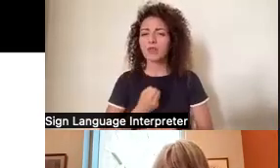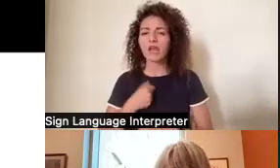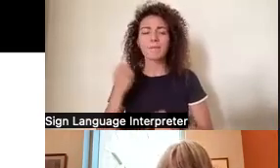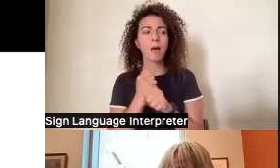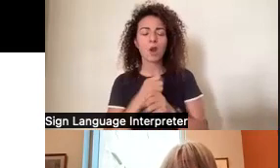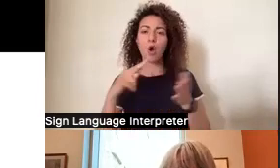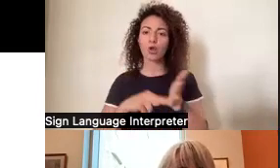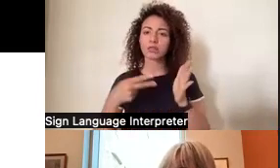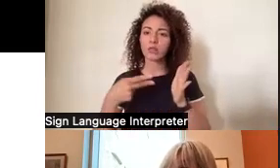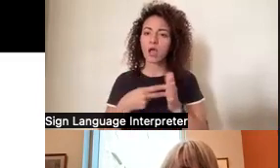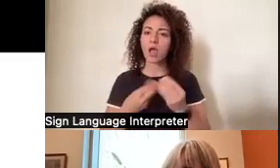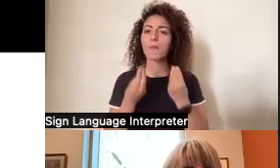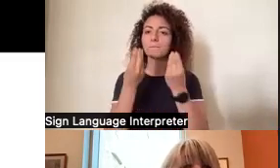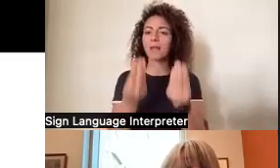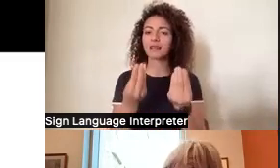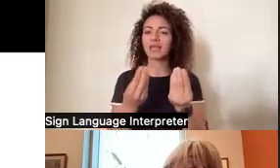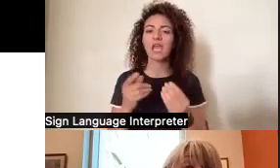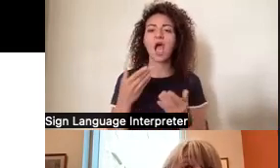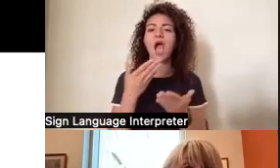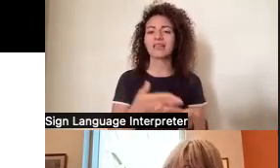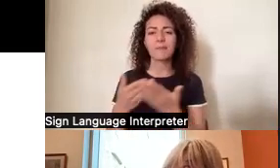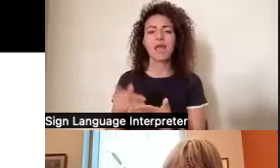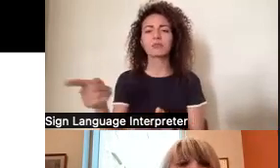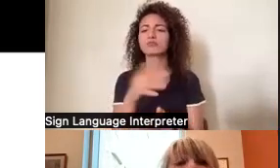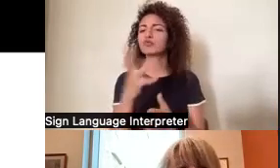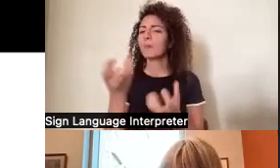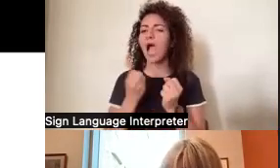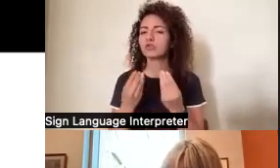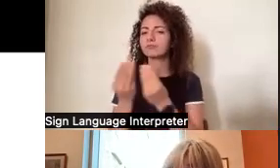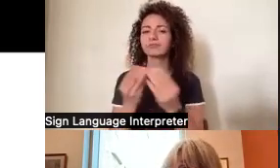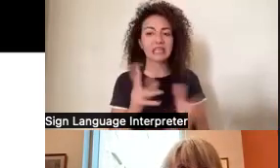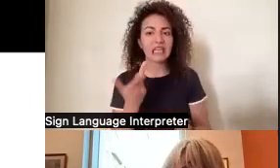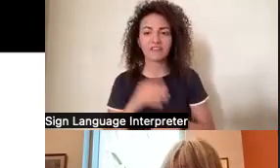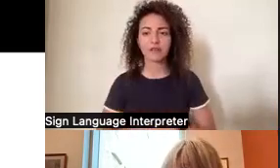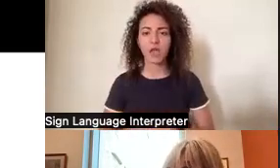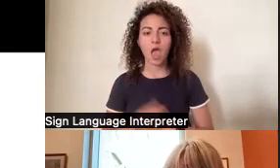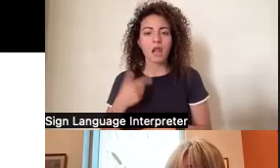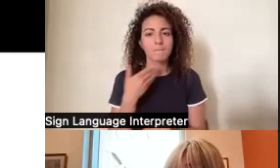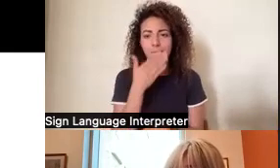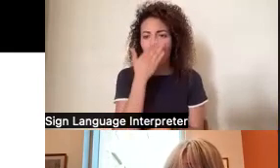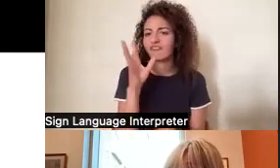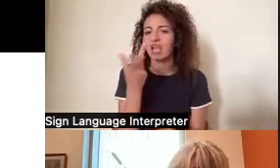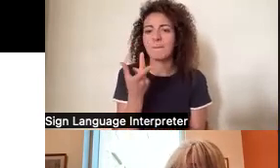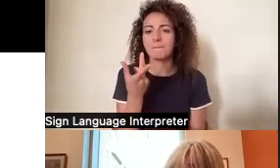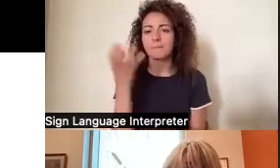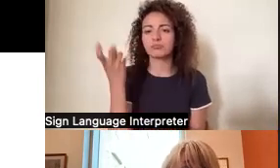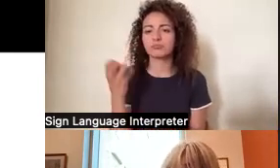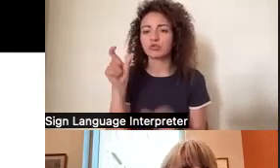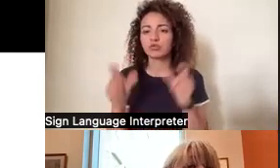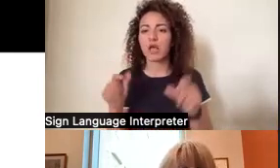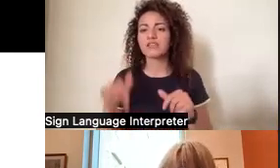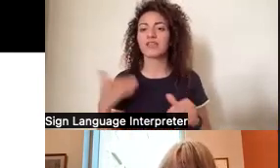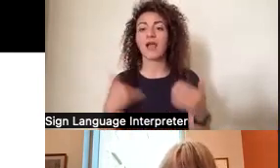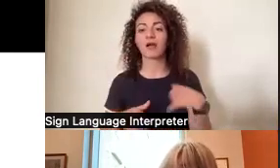strategize and provide what those individuals need? How can we meet their needs if we don't even know how many people there are? So that's something